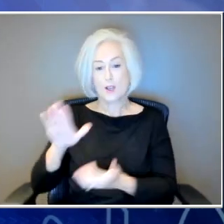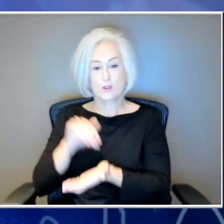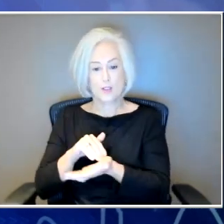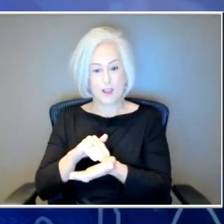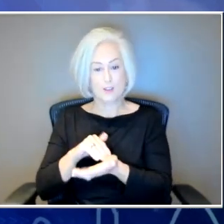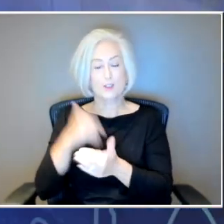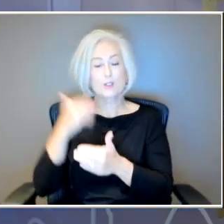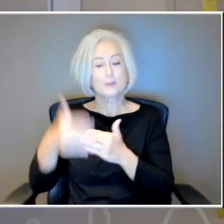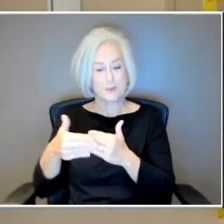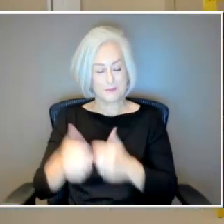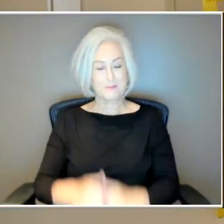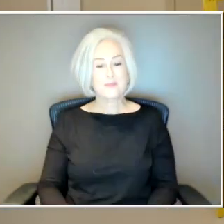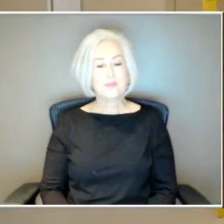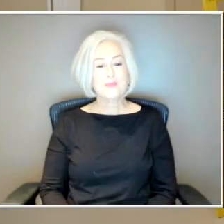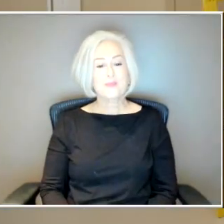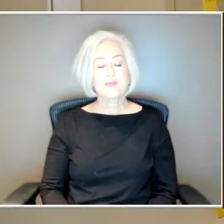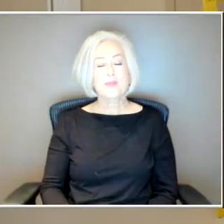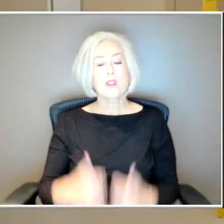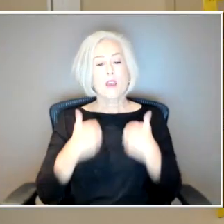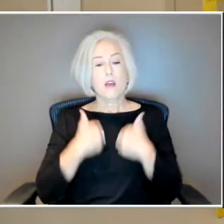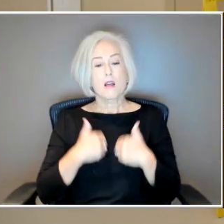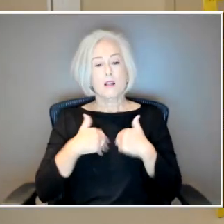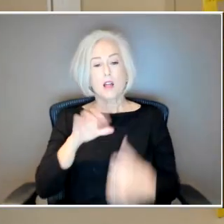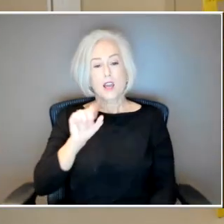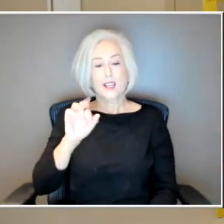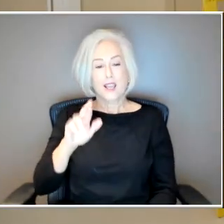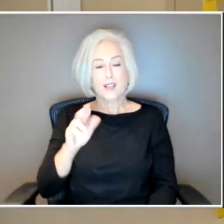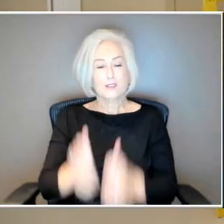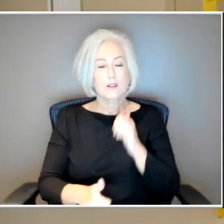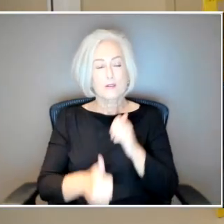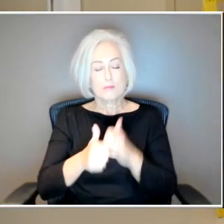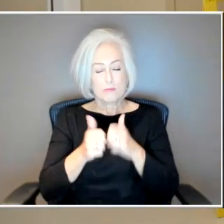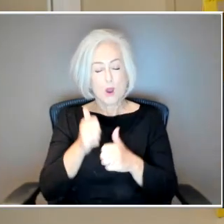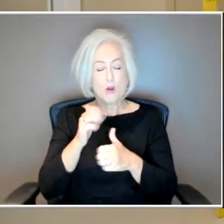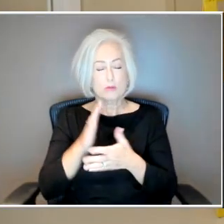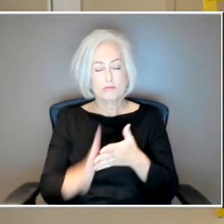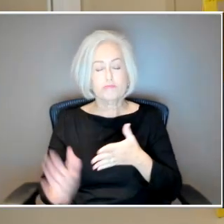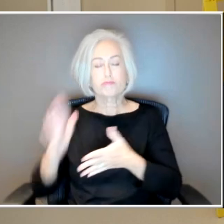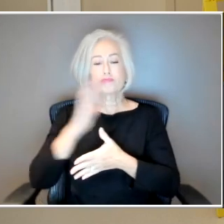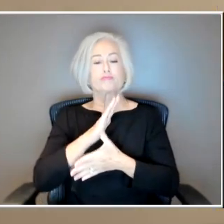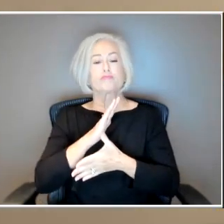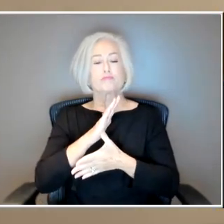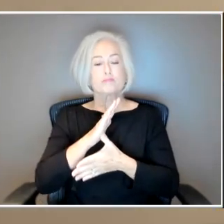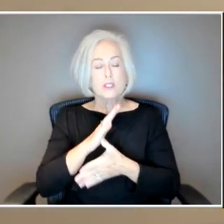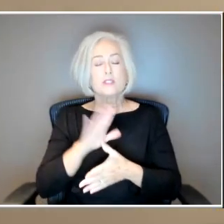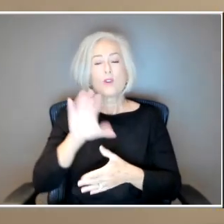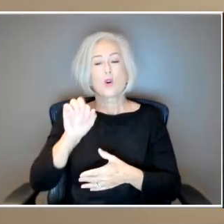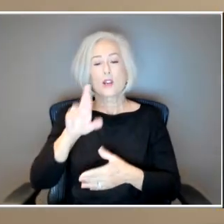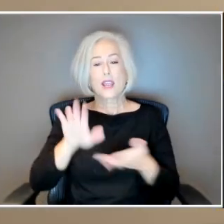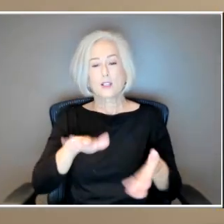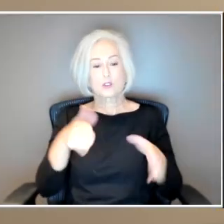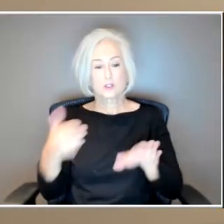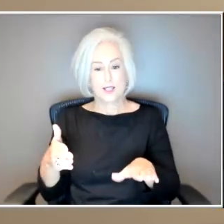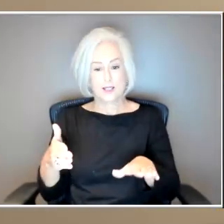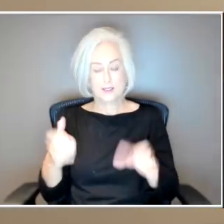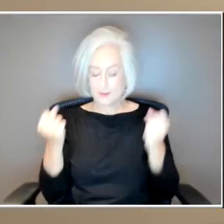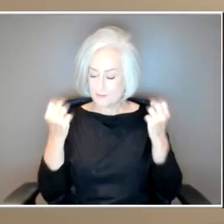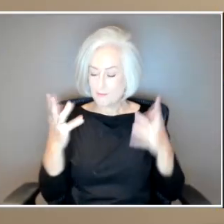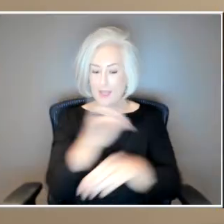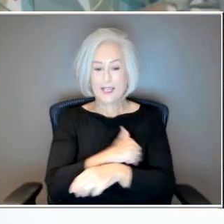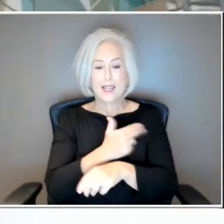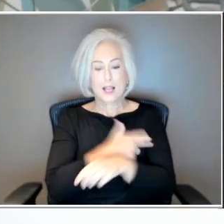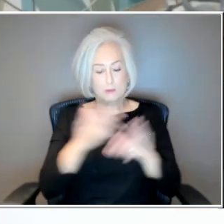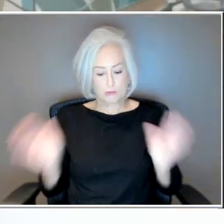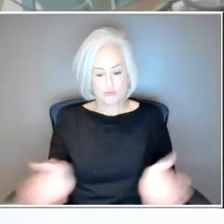Lung cancer is the leading cause of cancer deaths in the U.S., and hospitals nationwide are pushing for early detection by offering lung